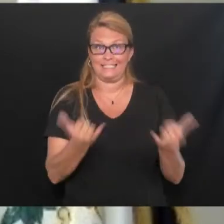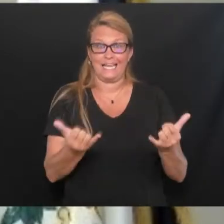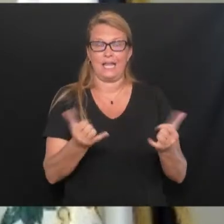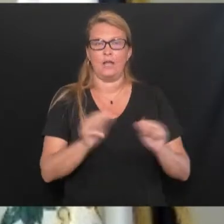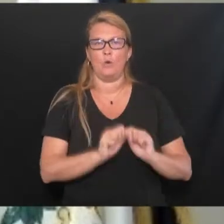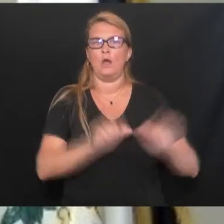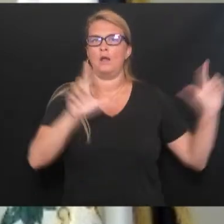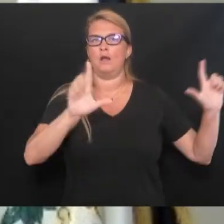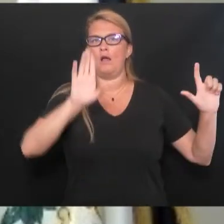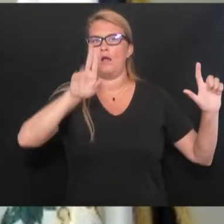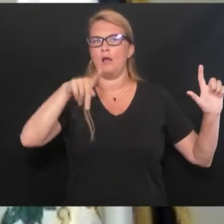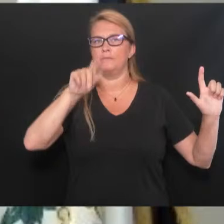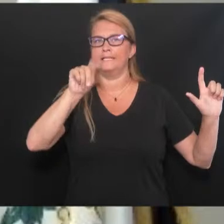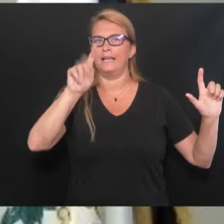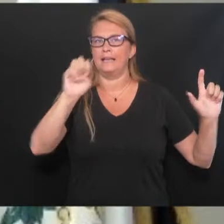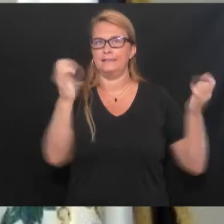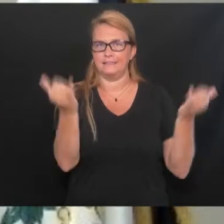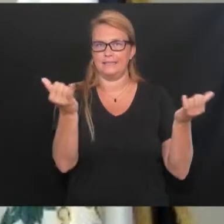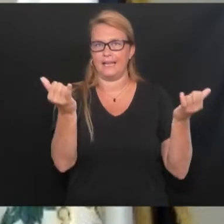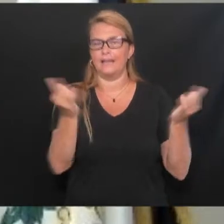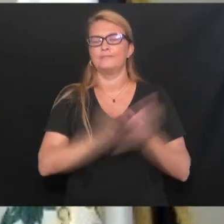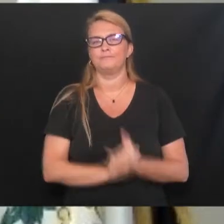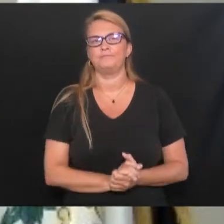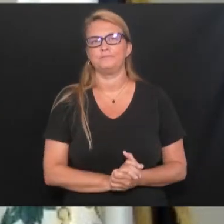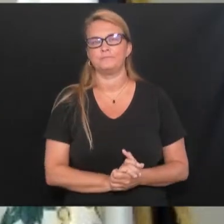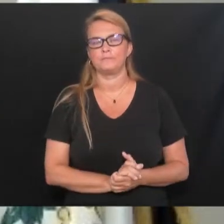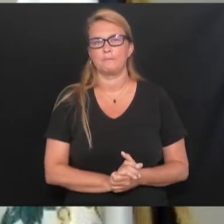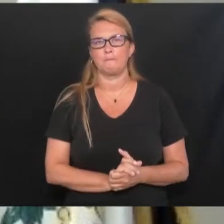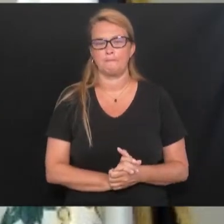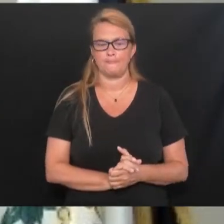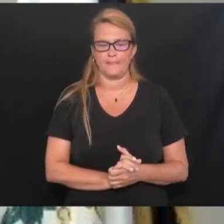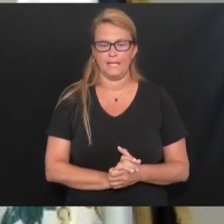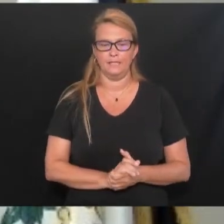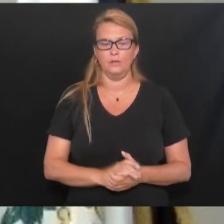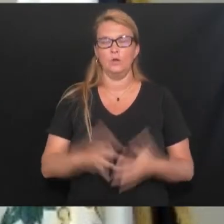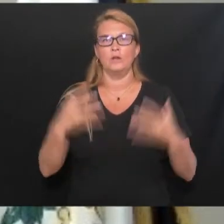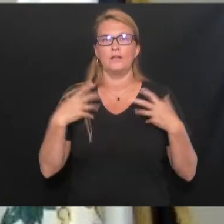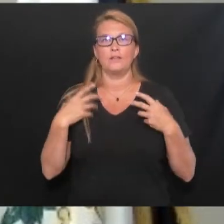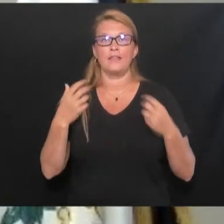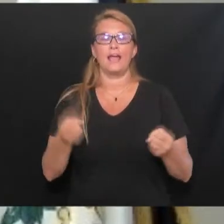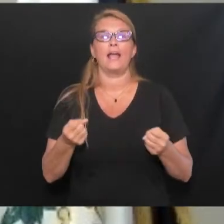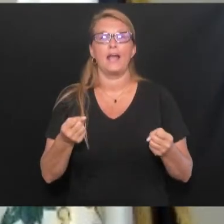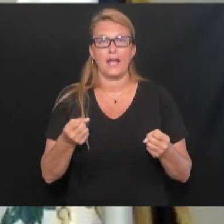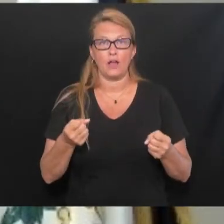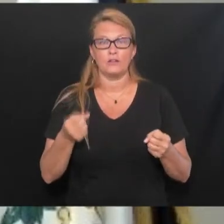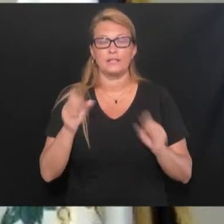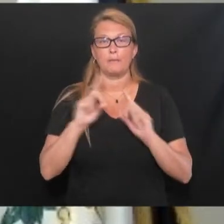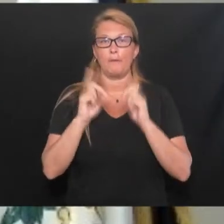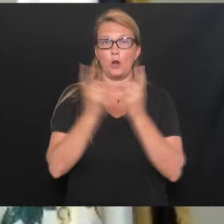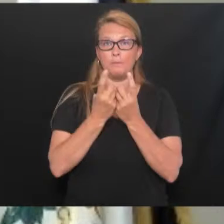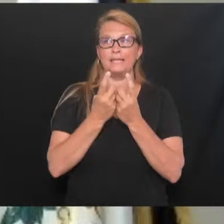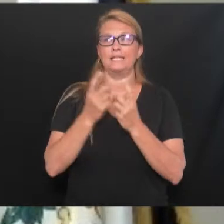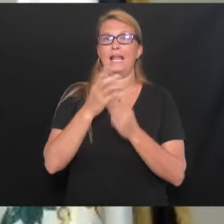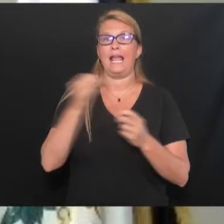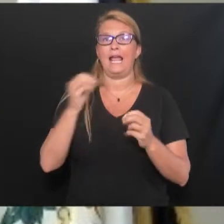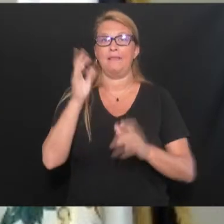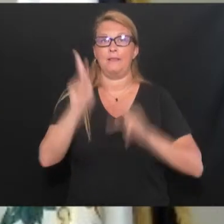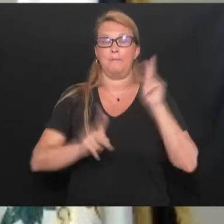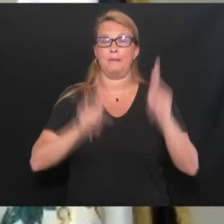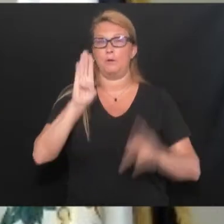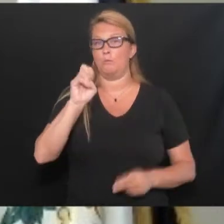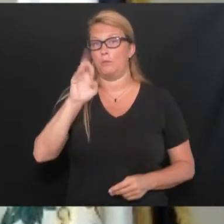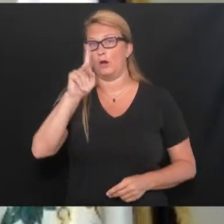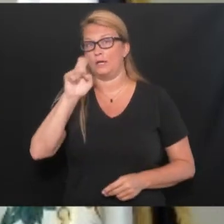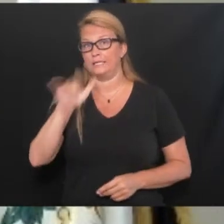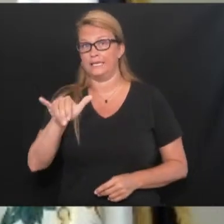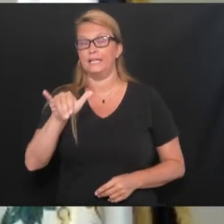the dashboard later today. We apologize to the health department of Morgan and Berkeley counties and to the citizens of Berkeley County.